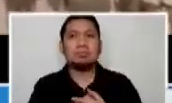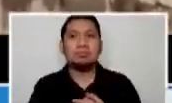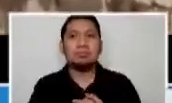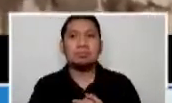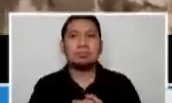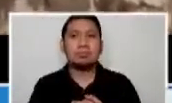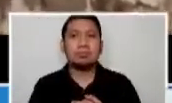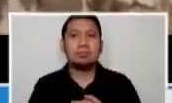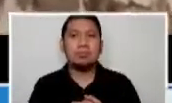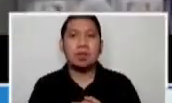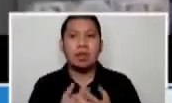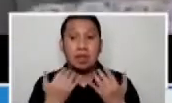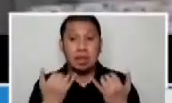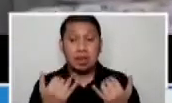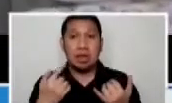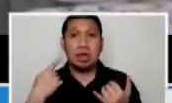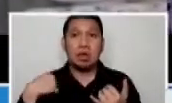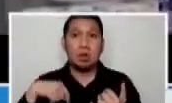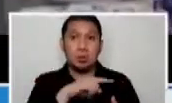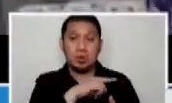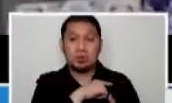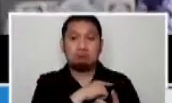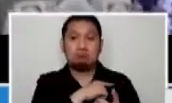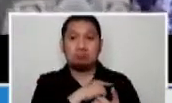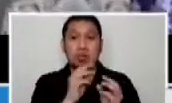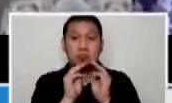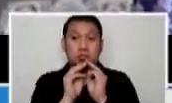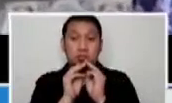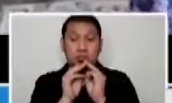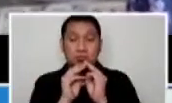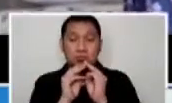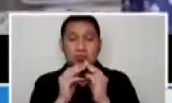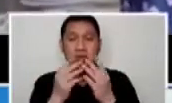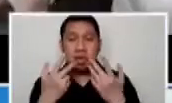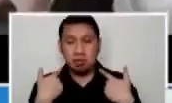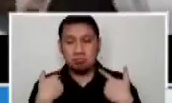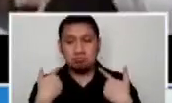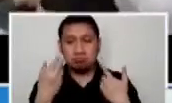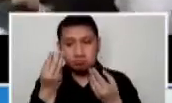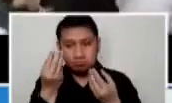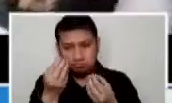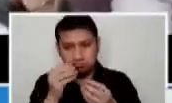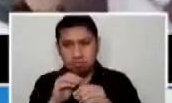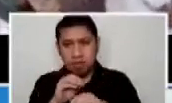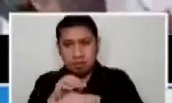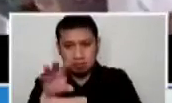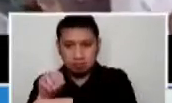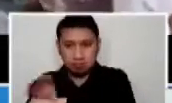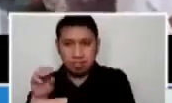pray five times a day. And during Ramadan, we have two additional